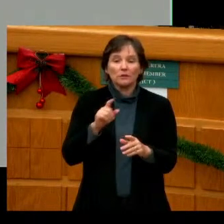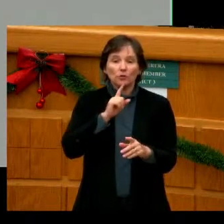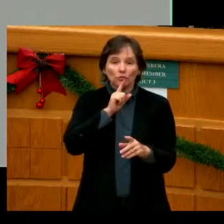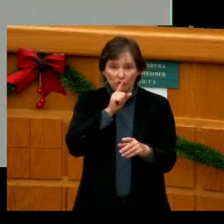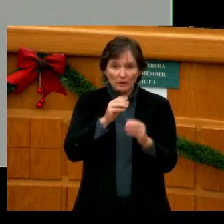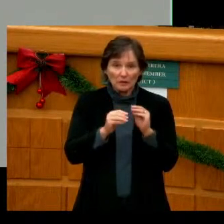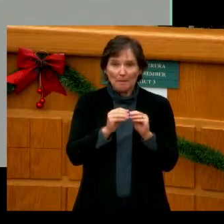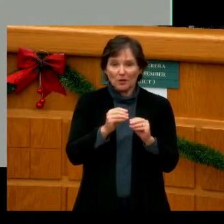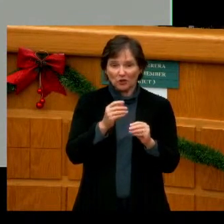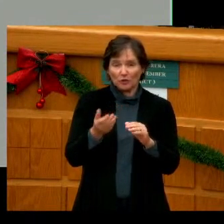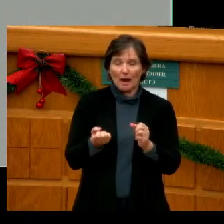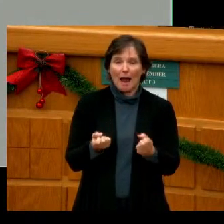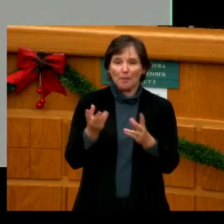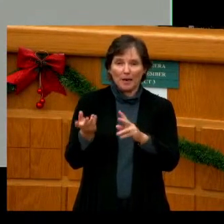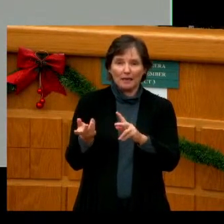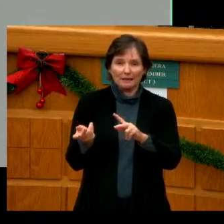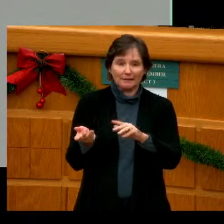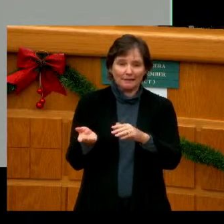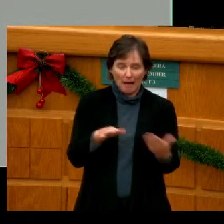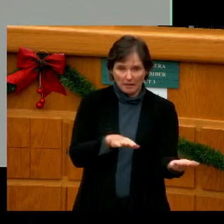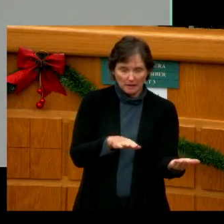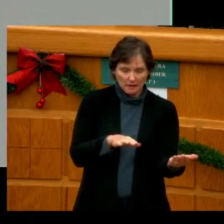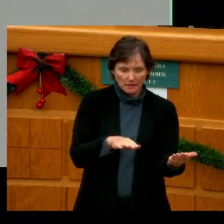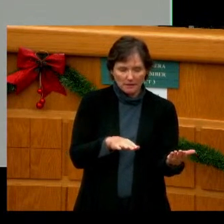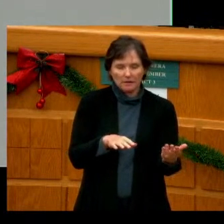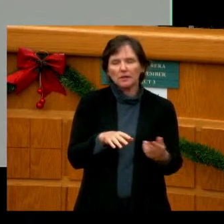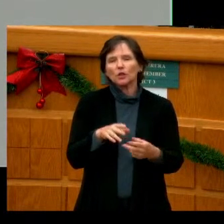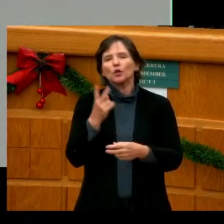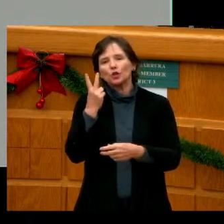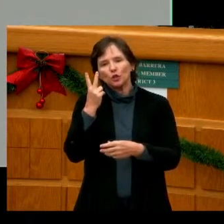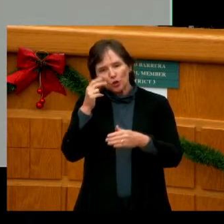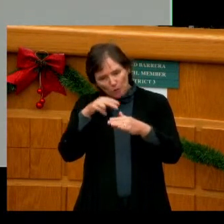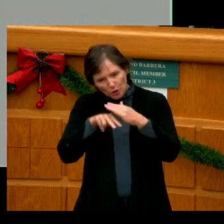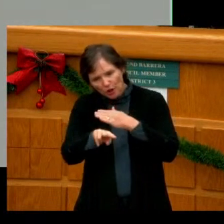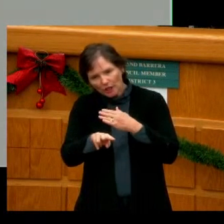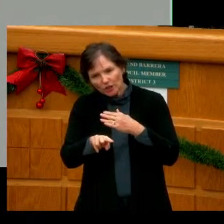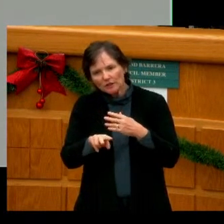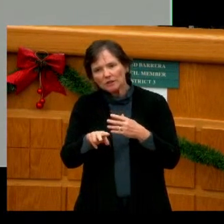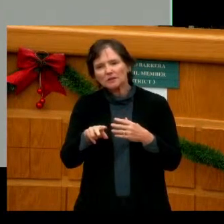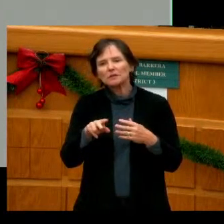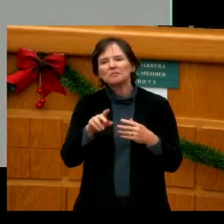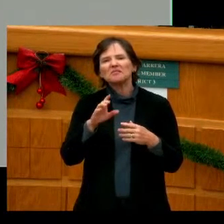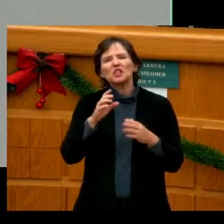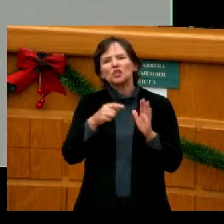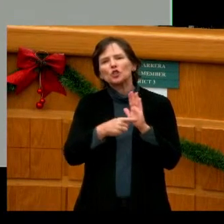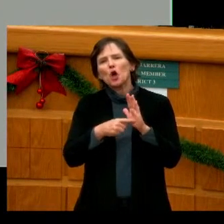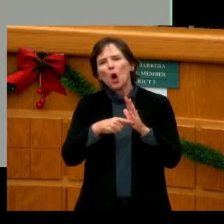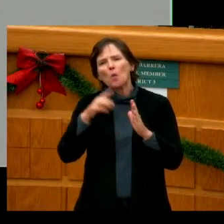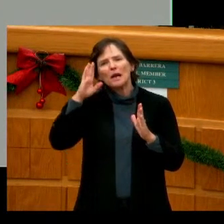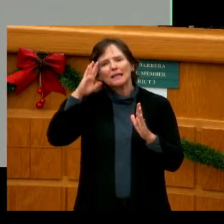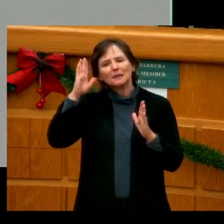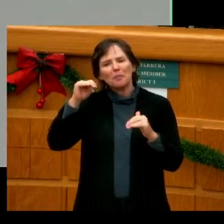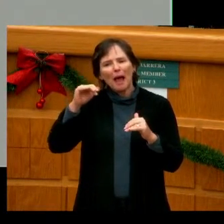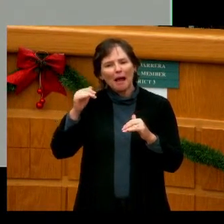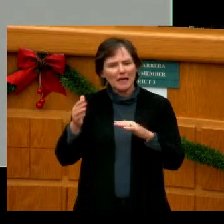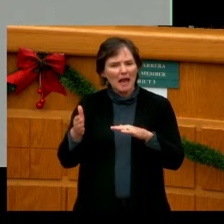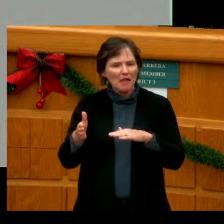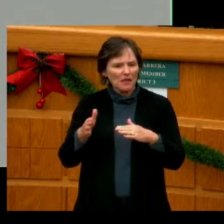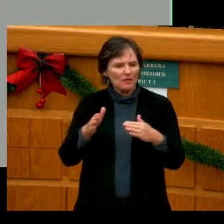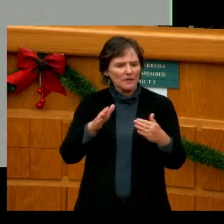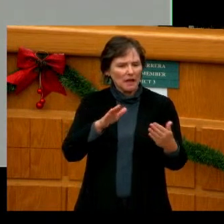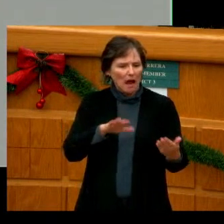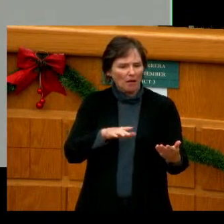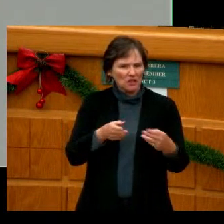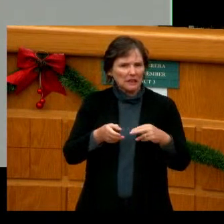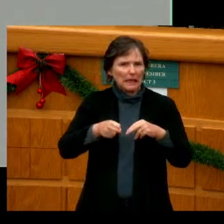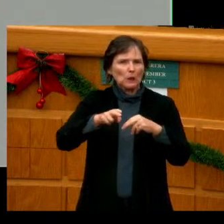black points are the number of actual new fatalities recorded on a given day. And then we have our two projections. We expect that the fatalities are going to start